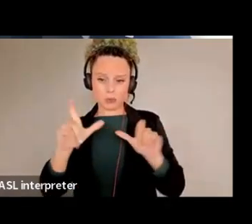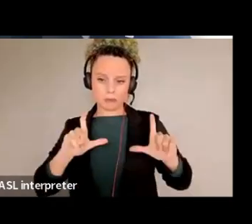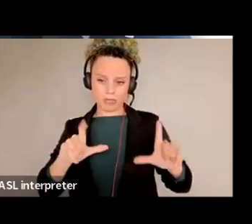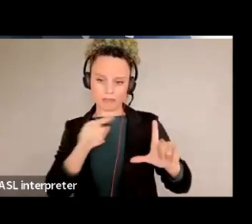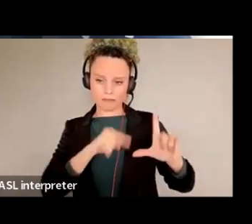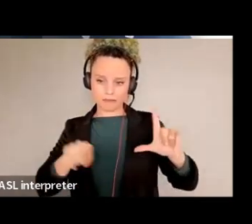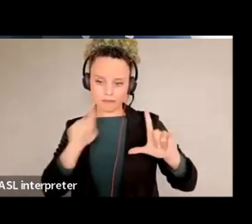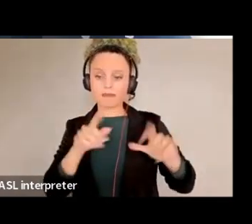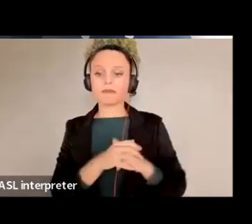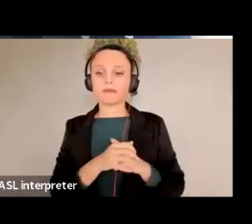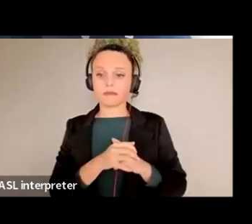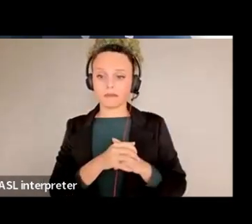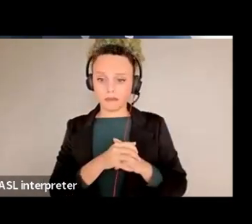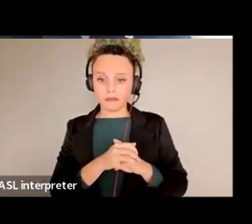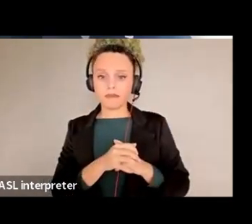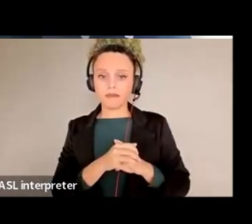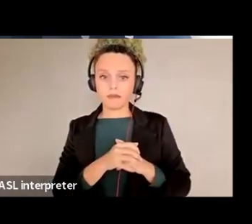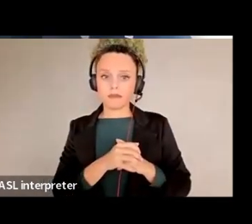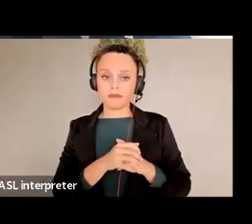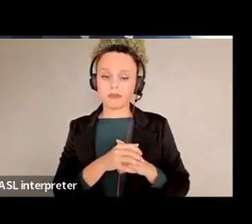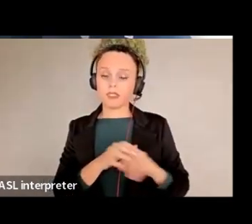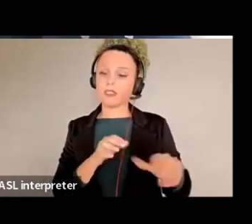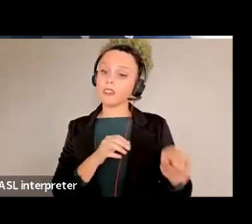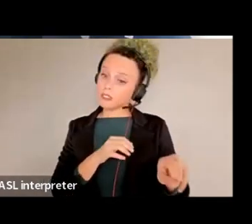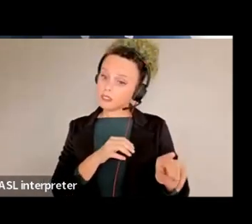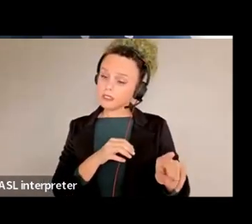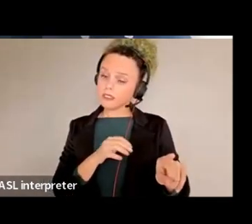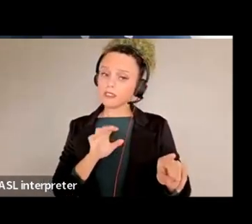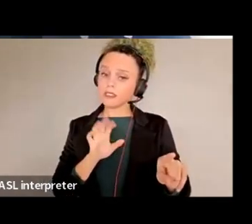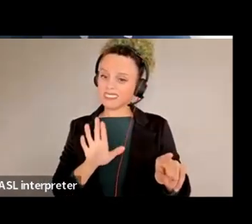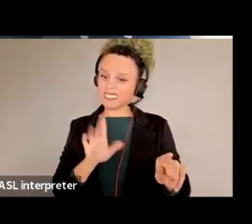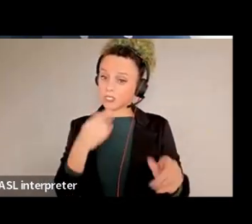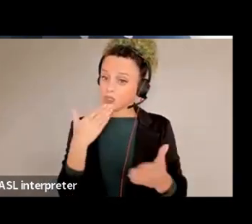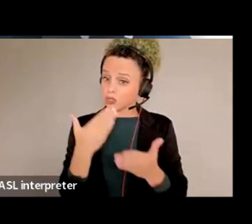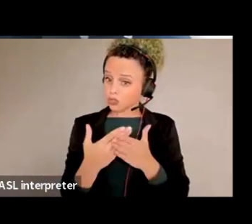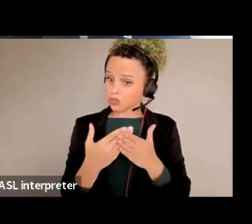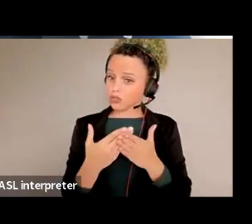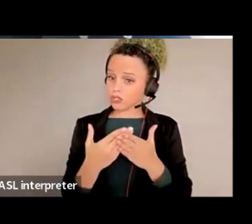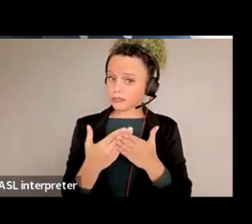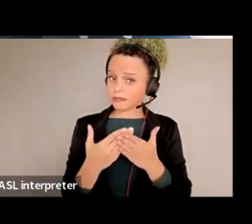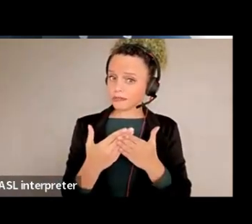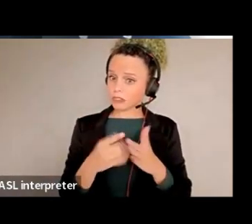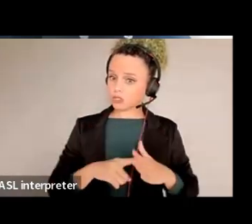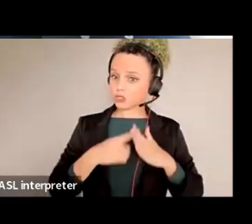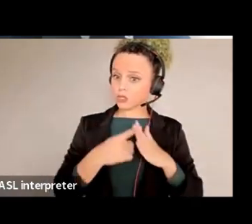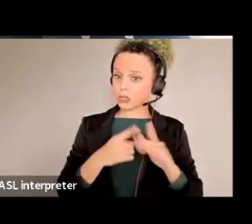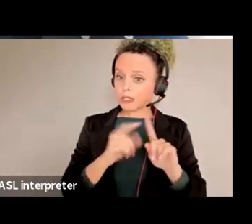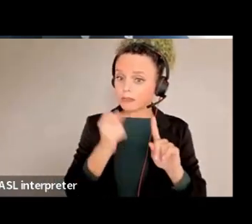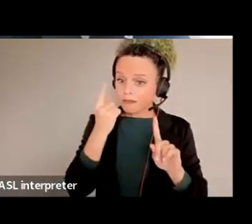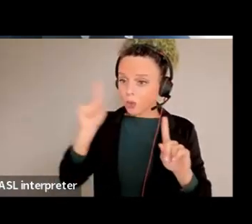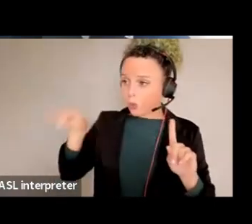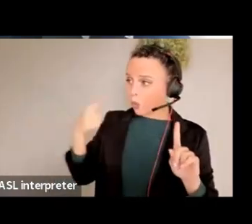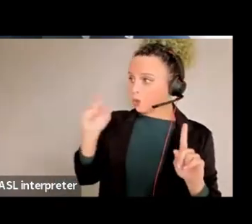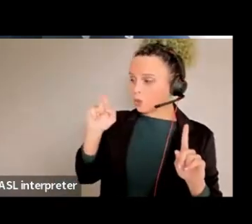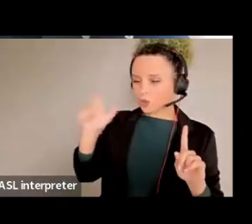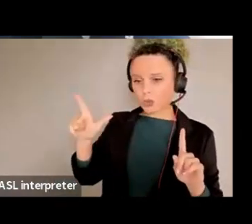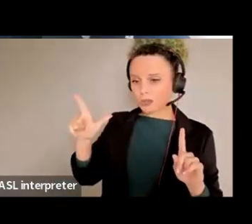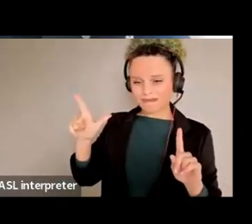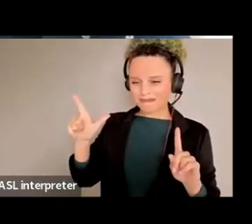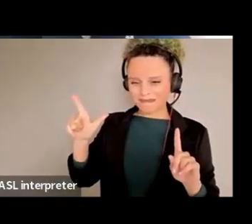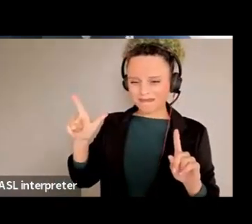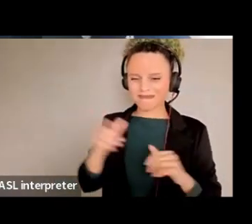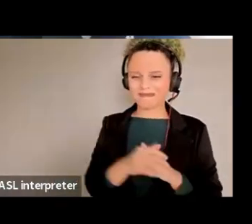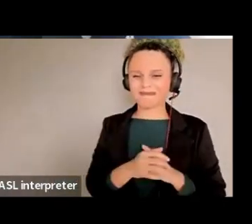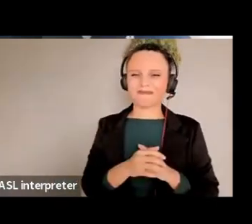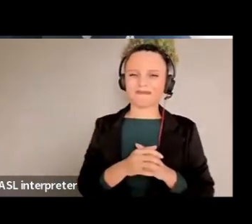eating too many calories because of the size of the plate that you're following. So this is a great